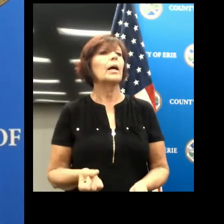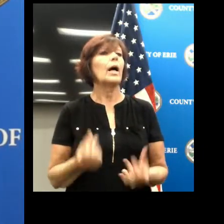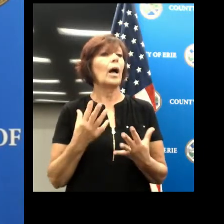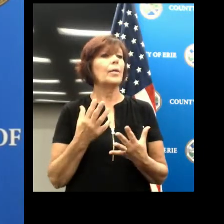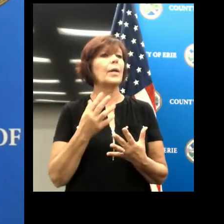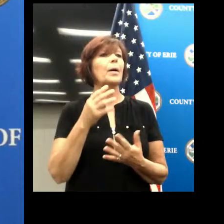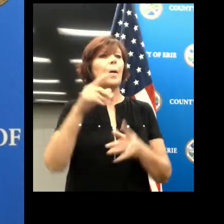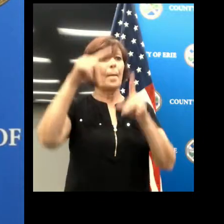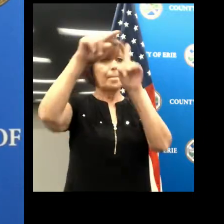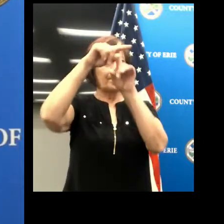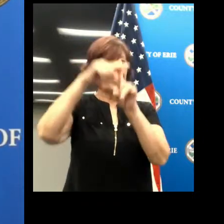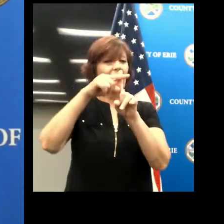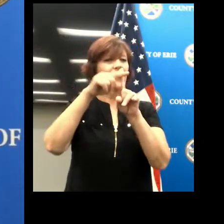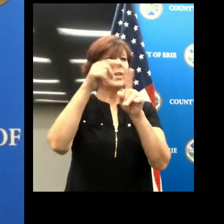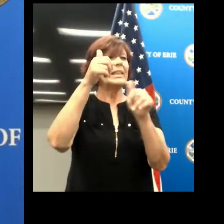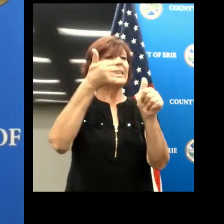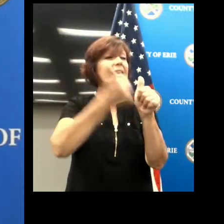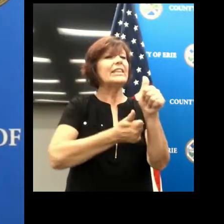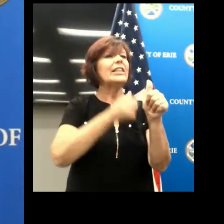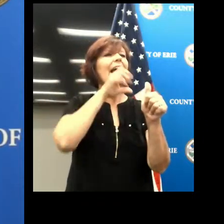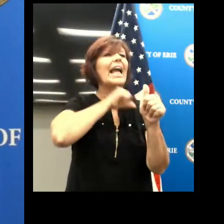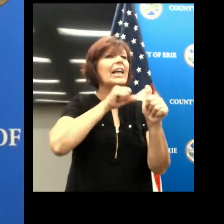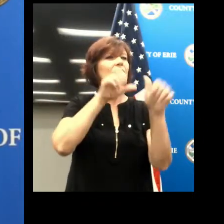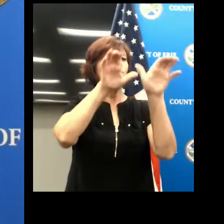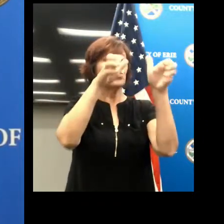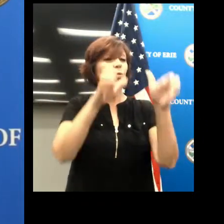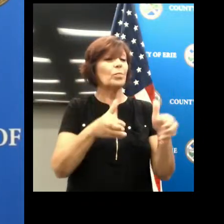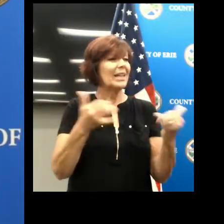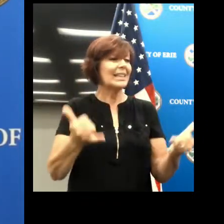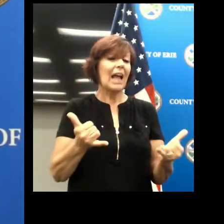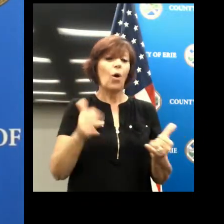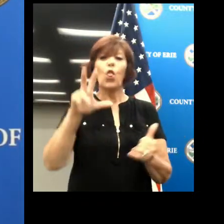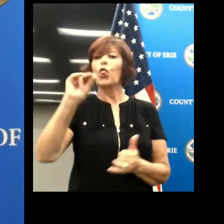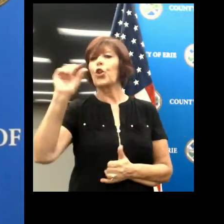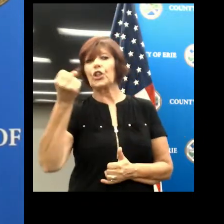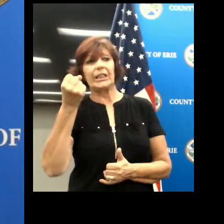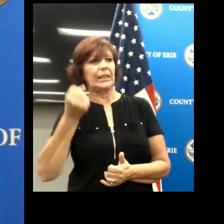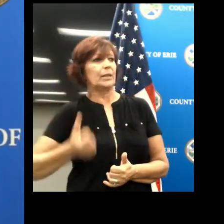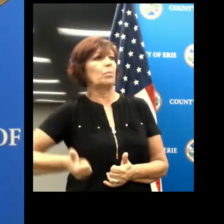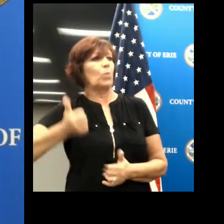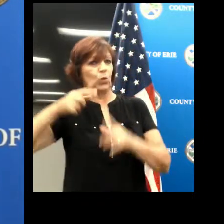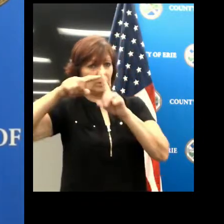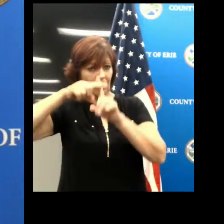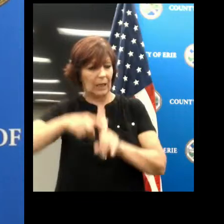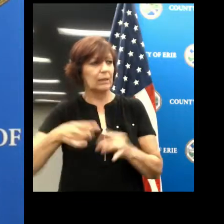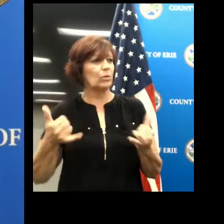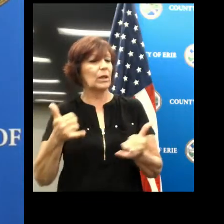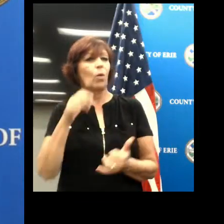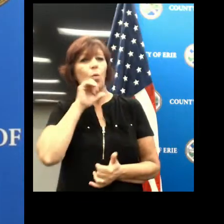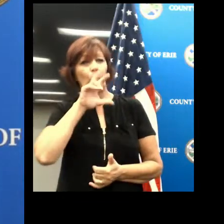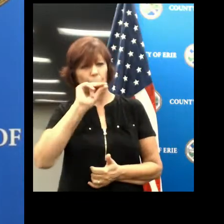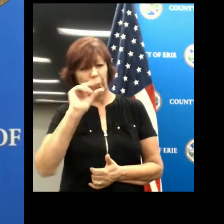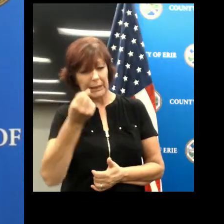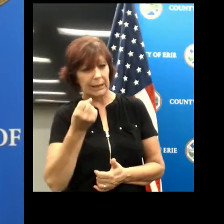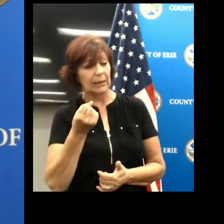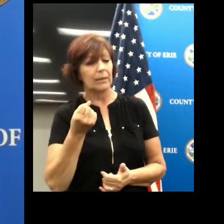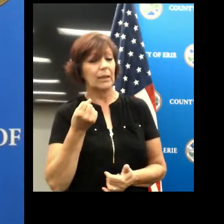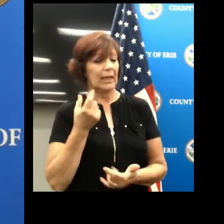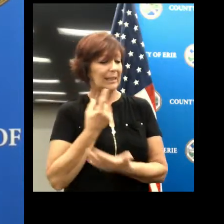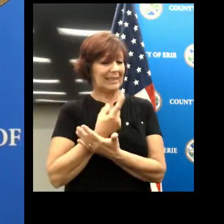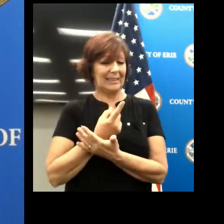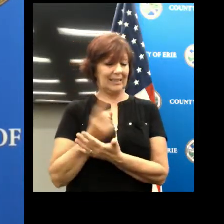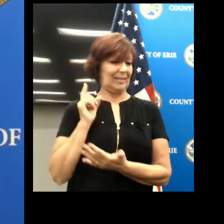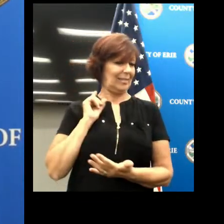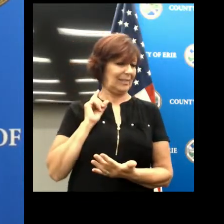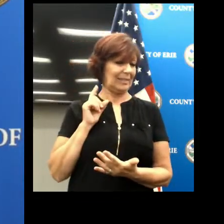age group, it's really now, it's people in their 30s that have the highest proportion of positive tests. So for this past week, of the people